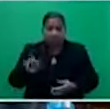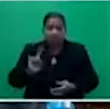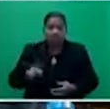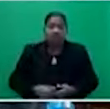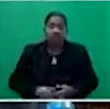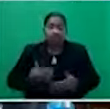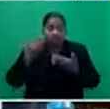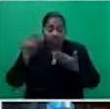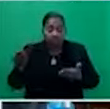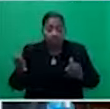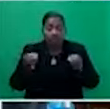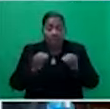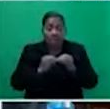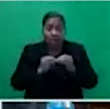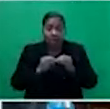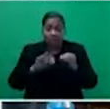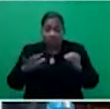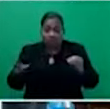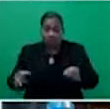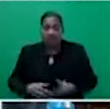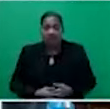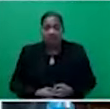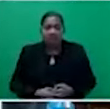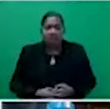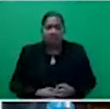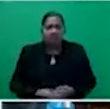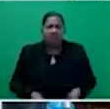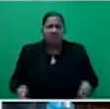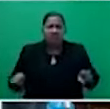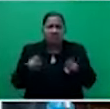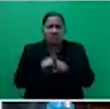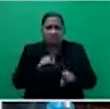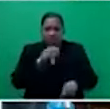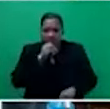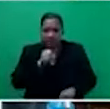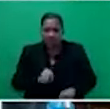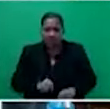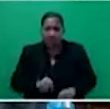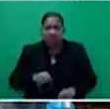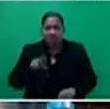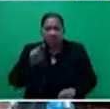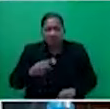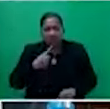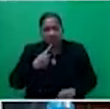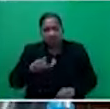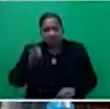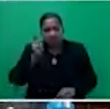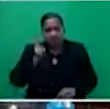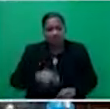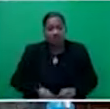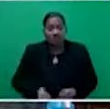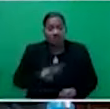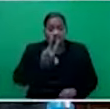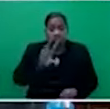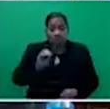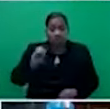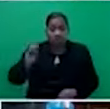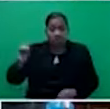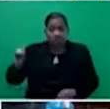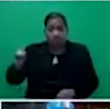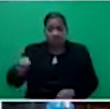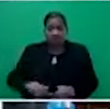Honourable Bulanauda, this is the same man, and I need to say this again. In 2000, sir,